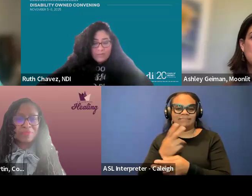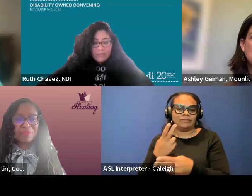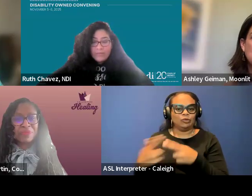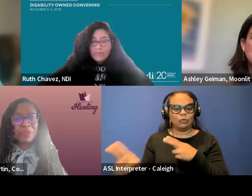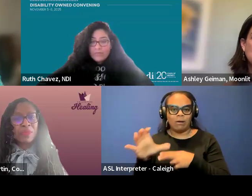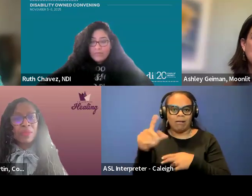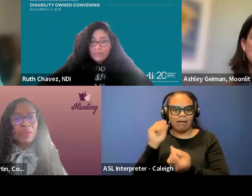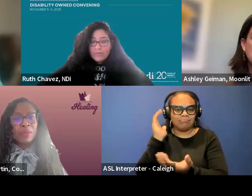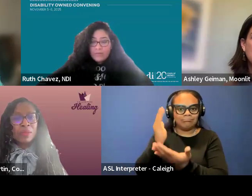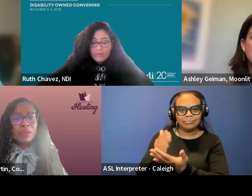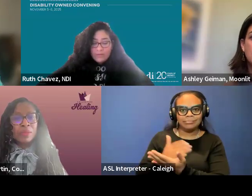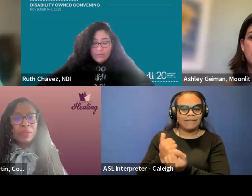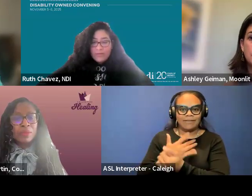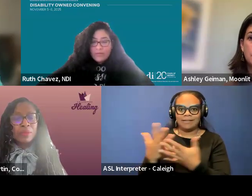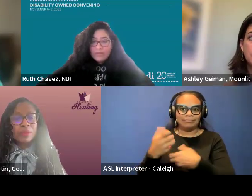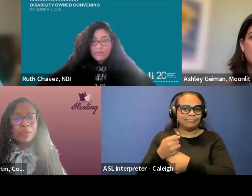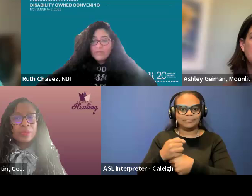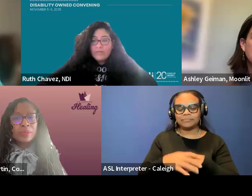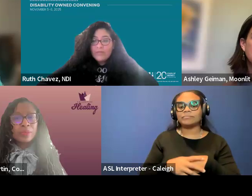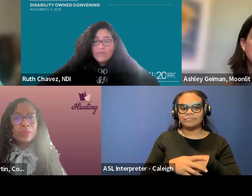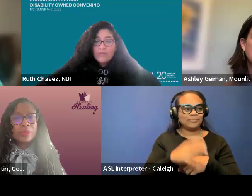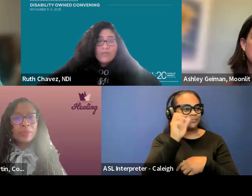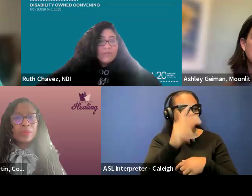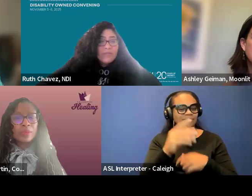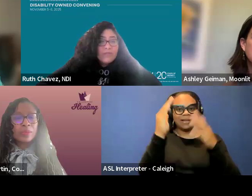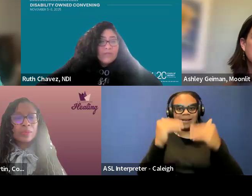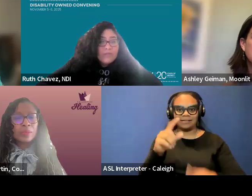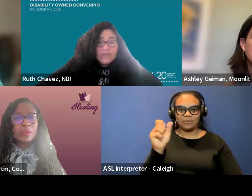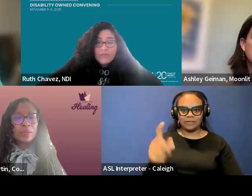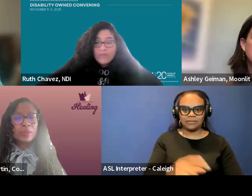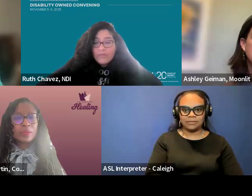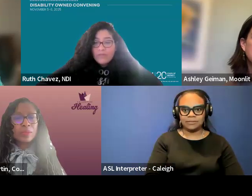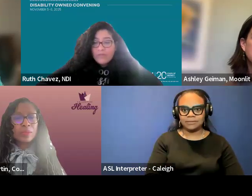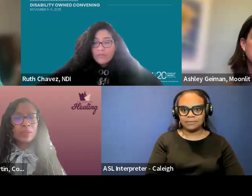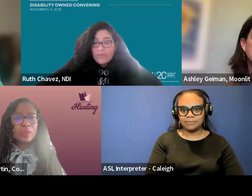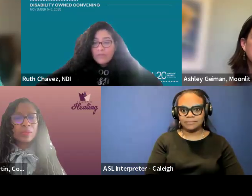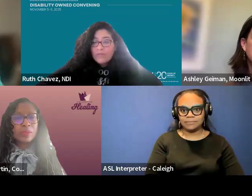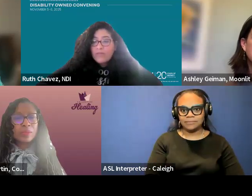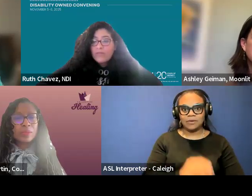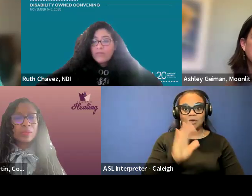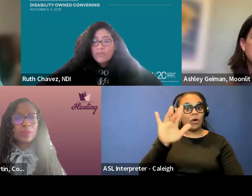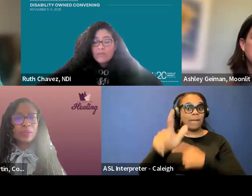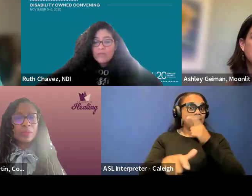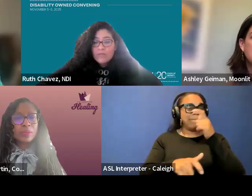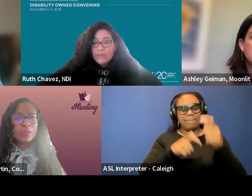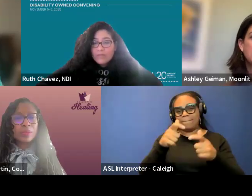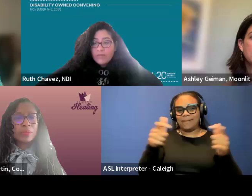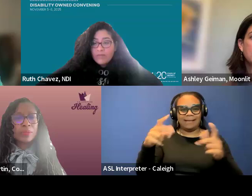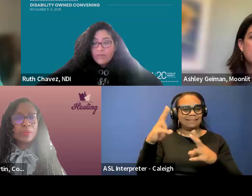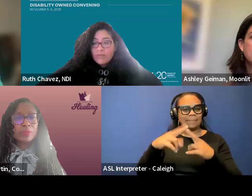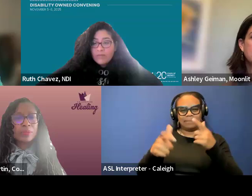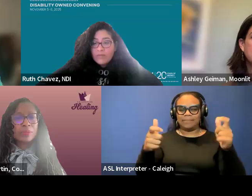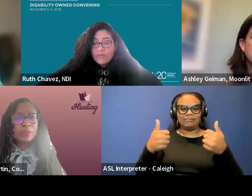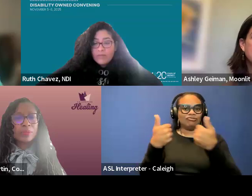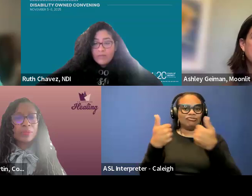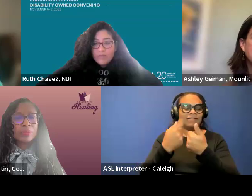Okay. So our next question is, what was your biggest challenge in adopting